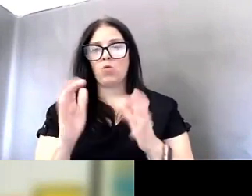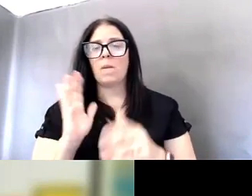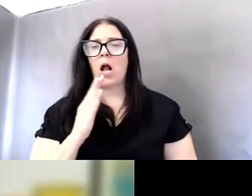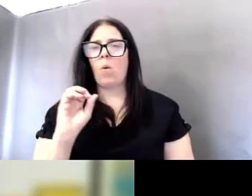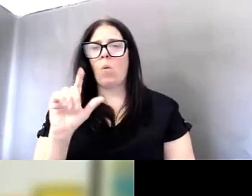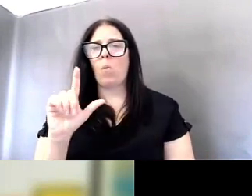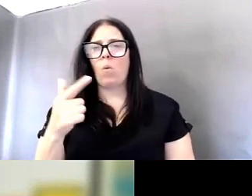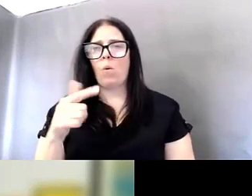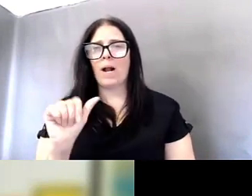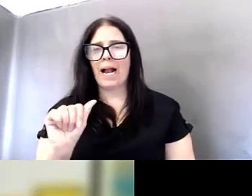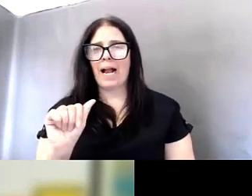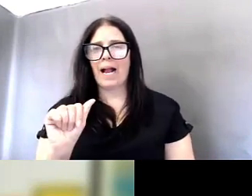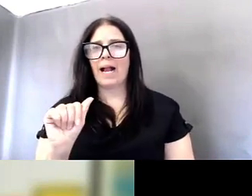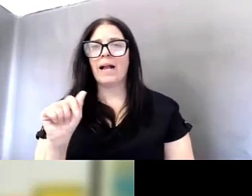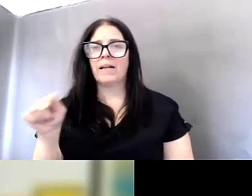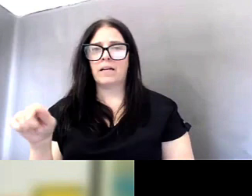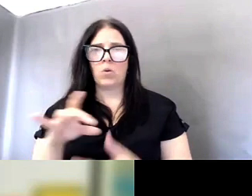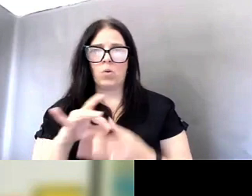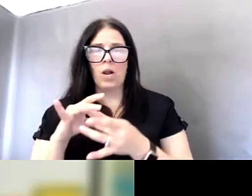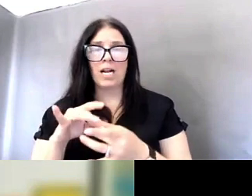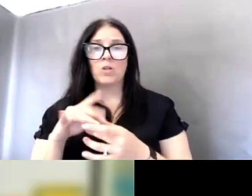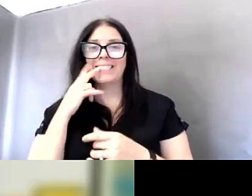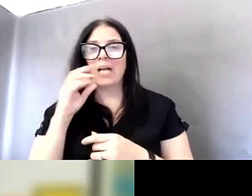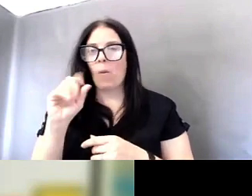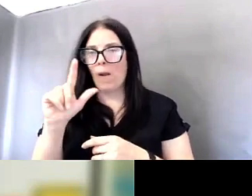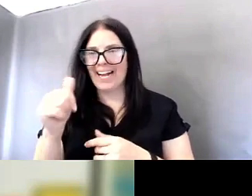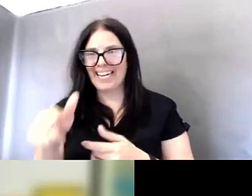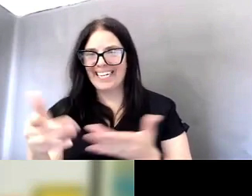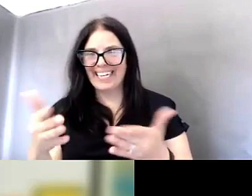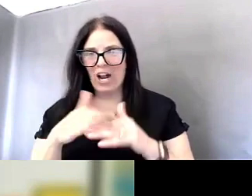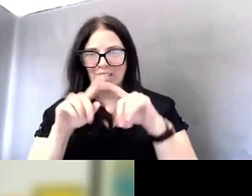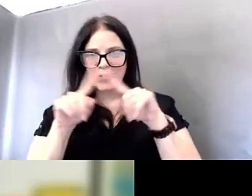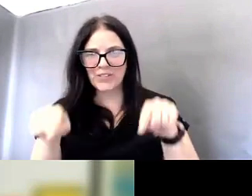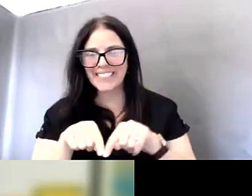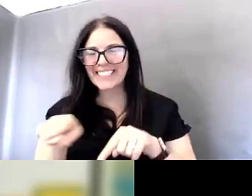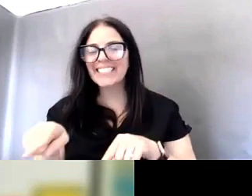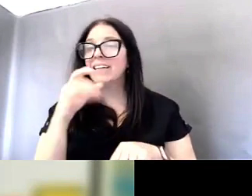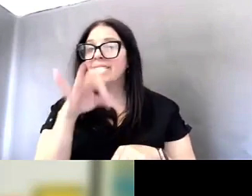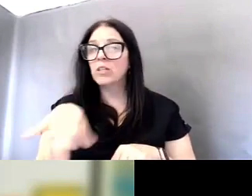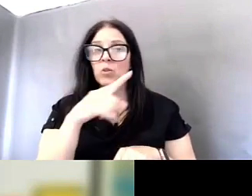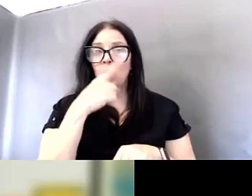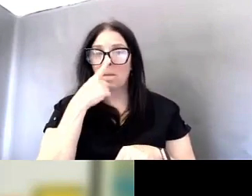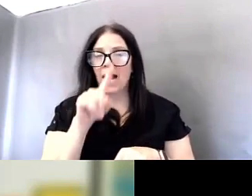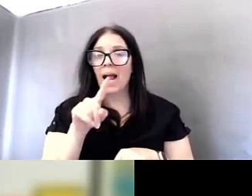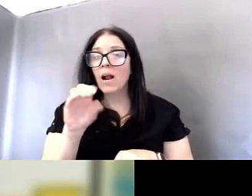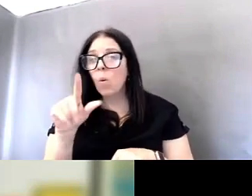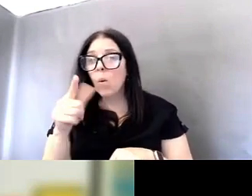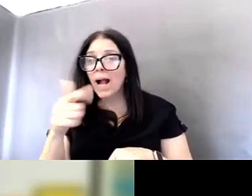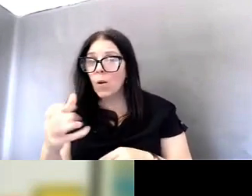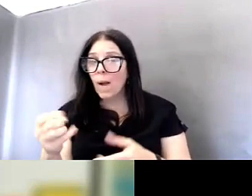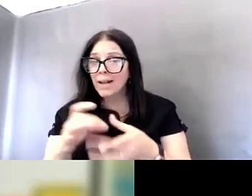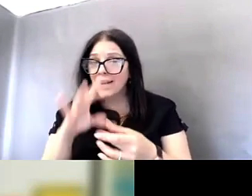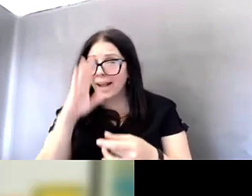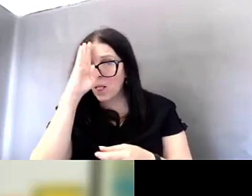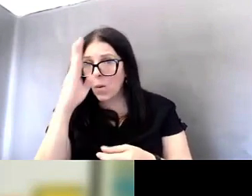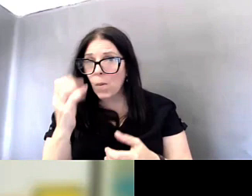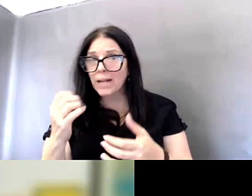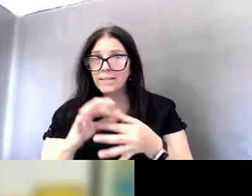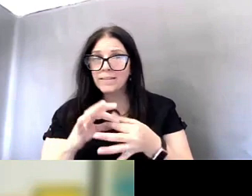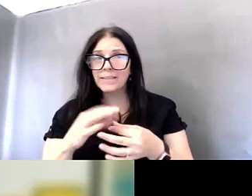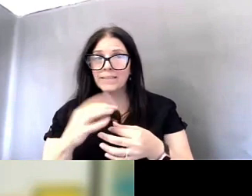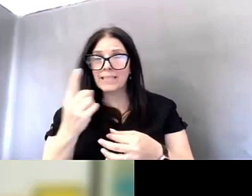is here. I can see you, Olga, on the screen. If you don't mind, I'll, feel free to unmute and say a few words if you would like about